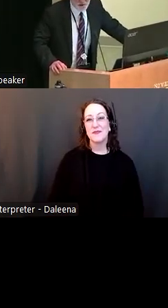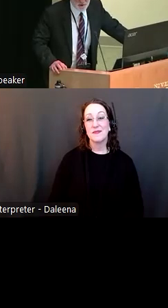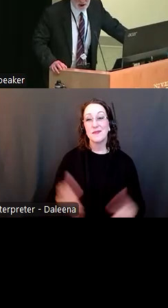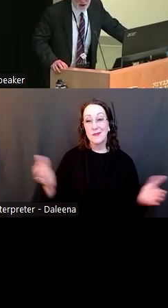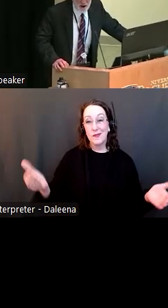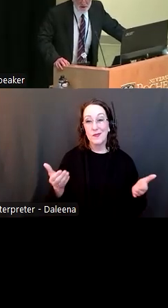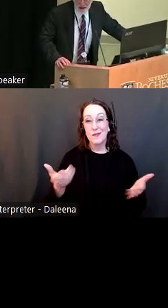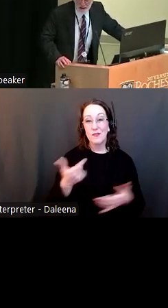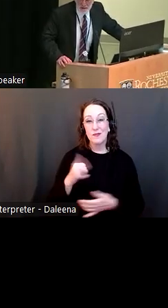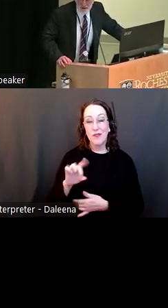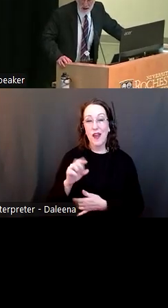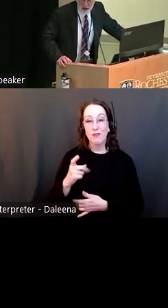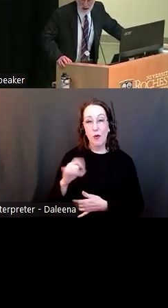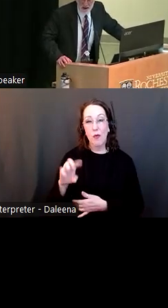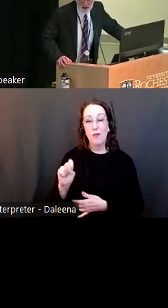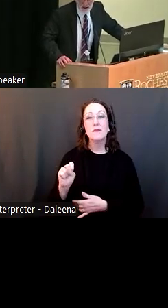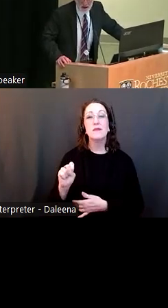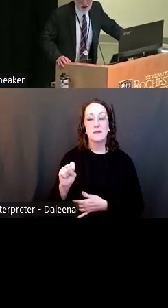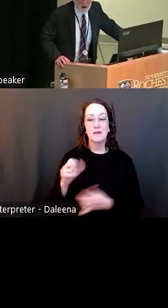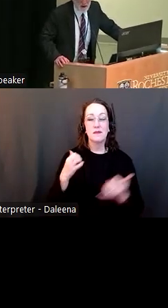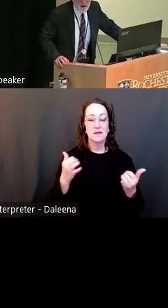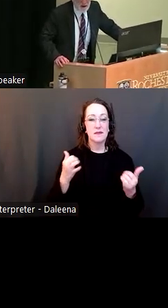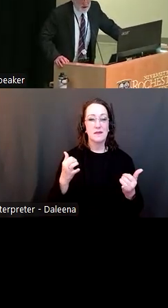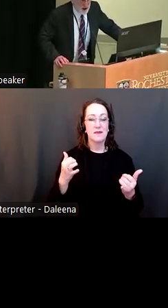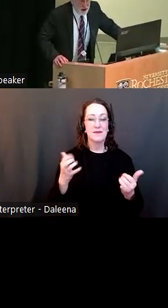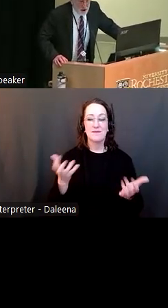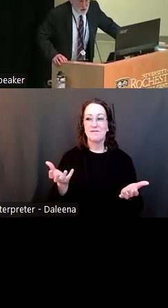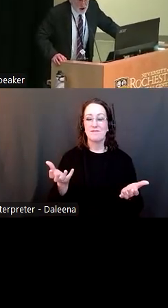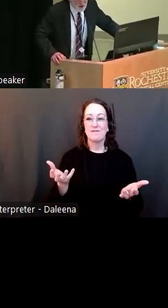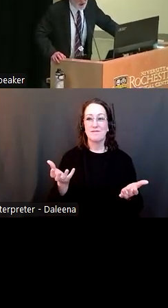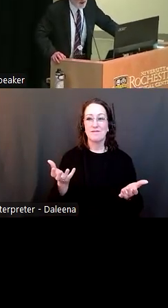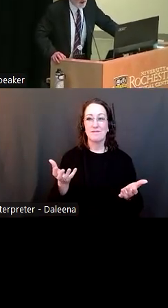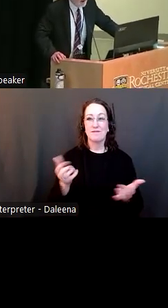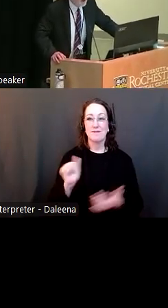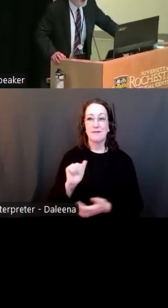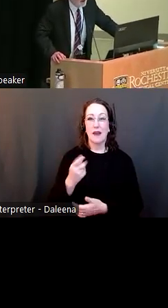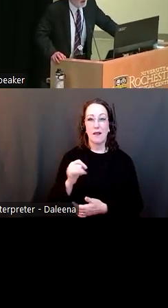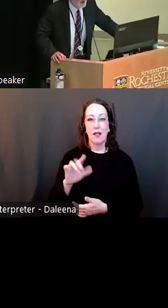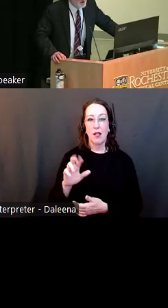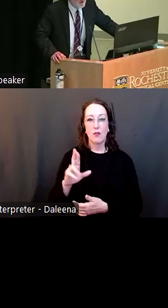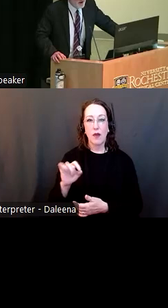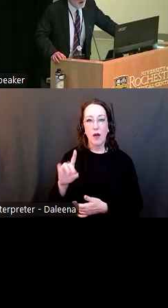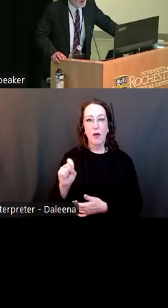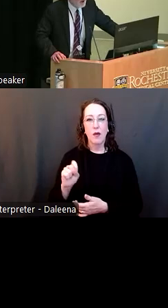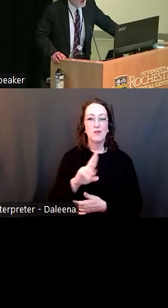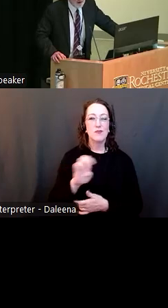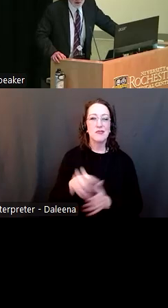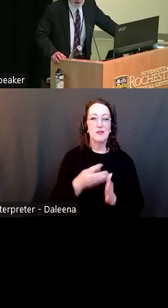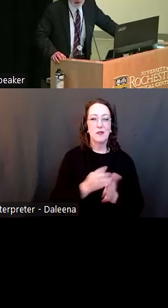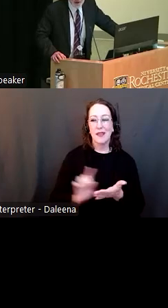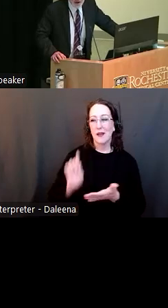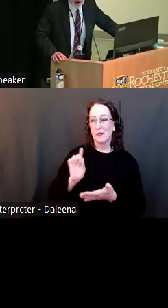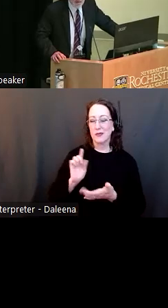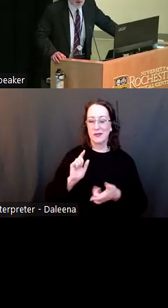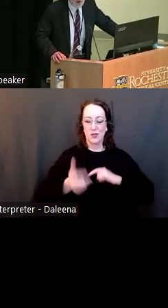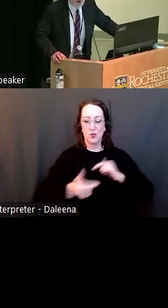Welcome to Grand Rounds, and today is an Engel Rounds presentation rescheduled from last week. We